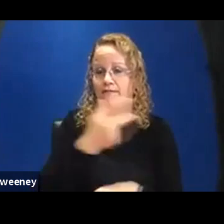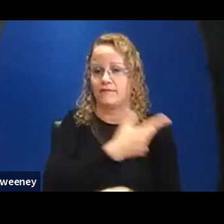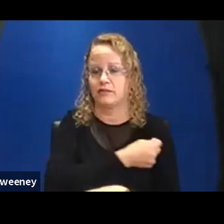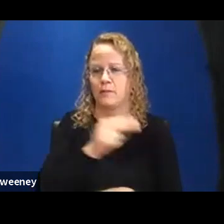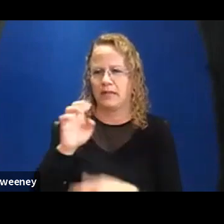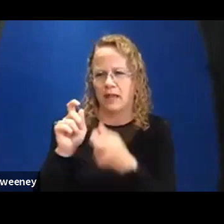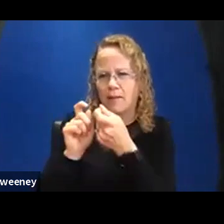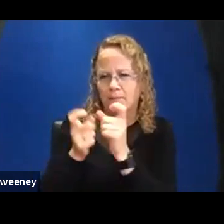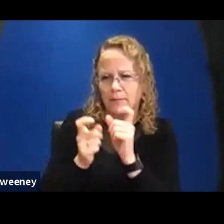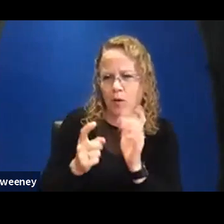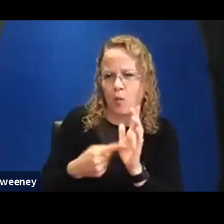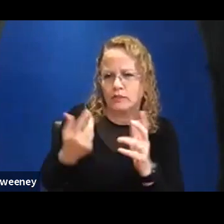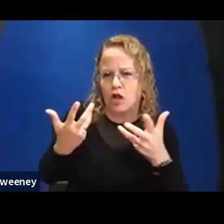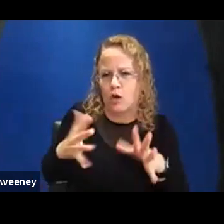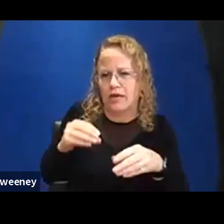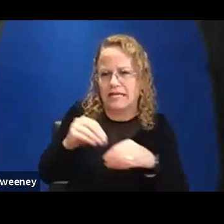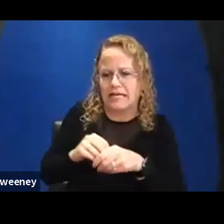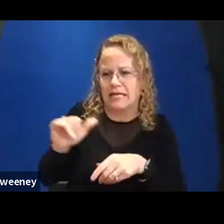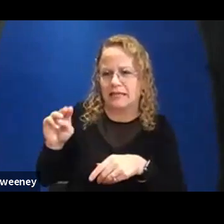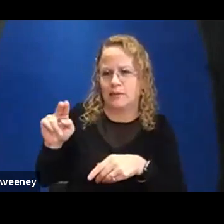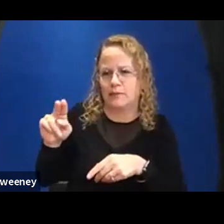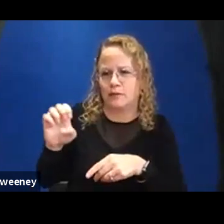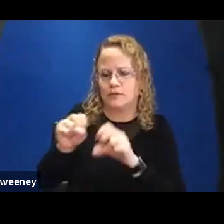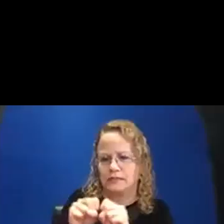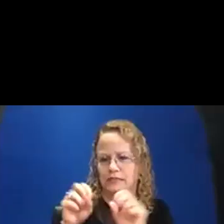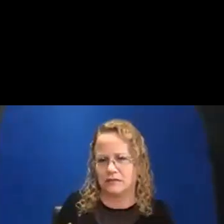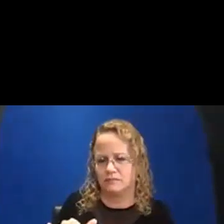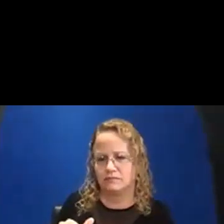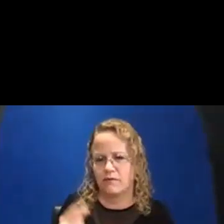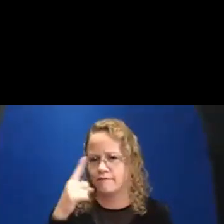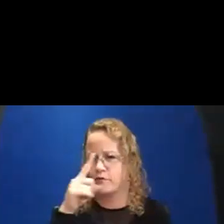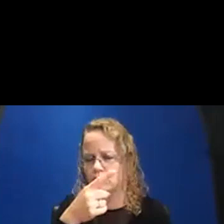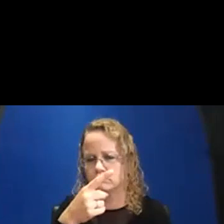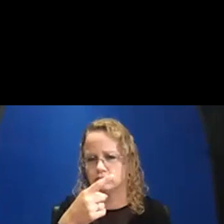manipulated once already within the immune system? And this goes for either one of you.